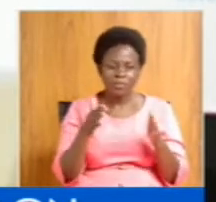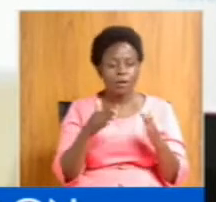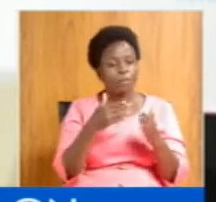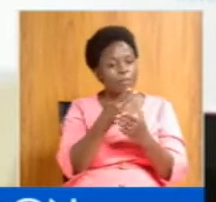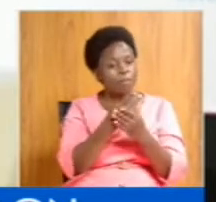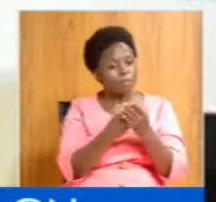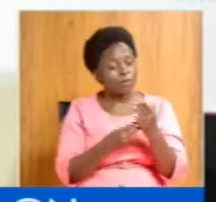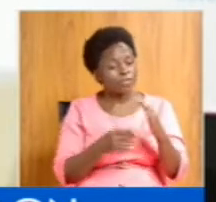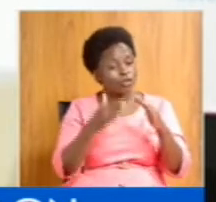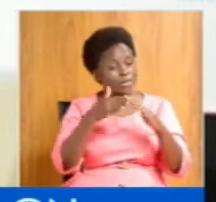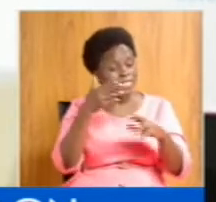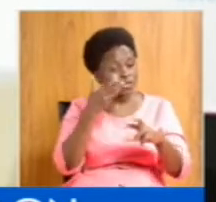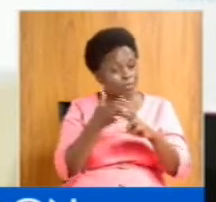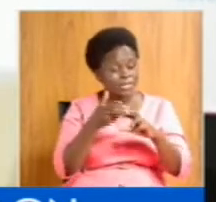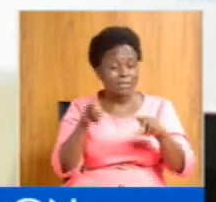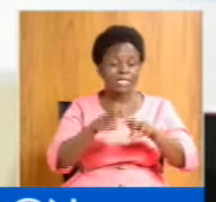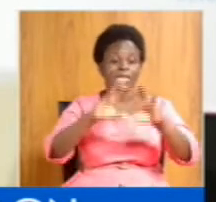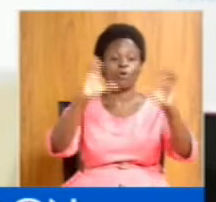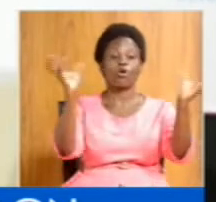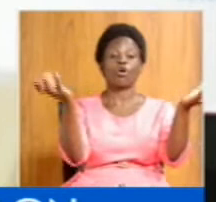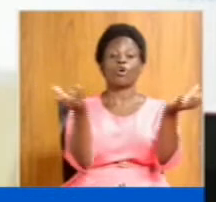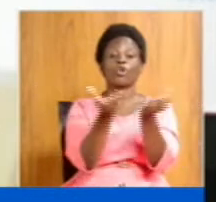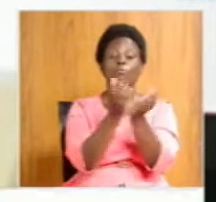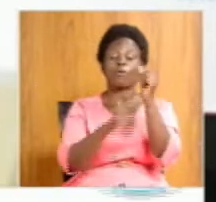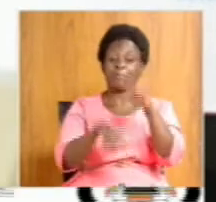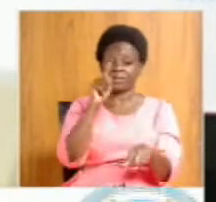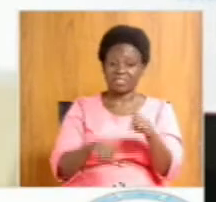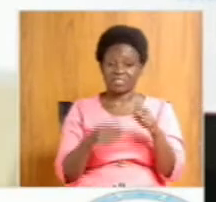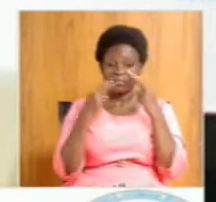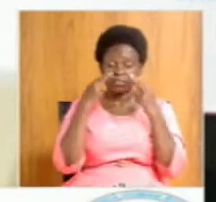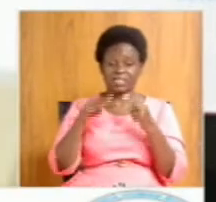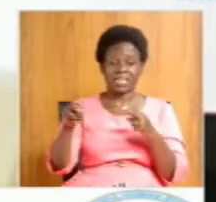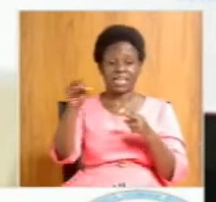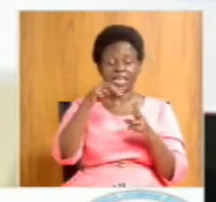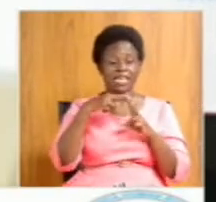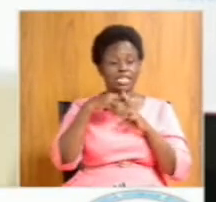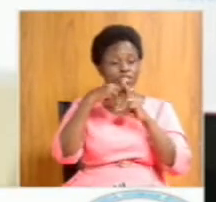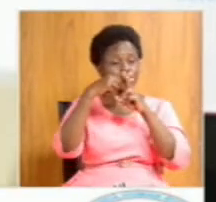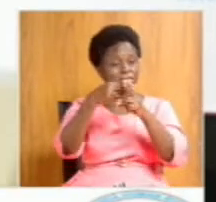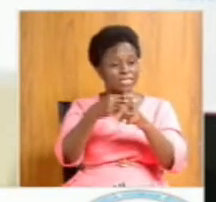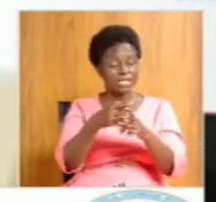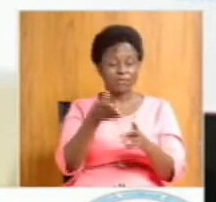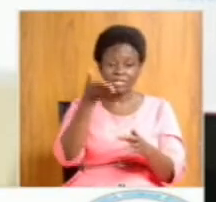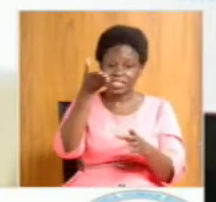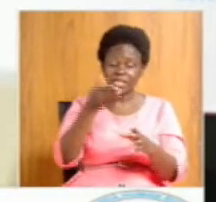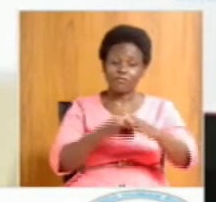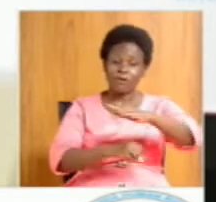domestic complexities but also global politics when we talk about national debt and what it means for financing